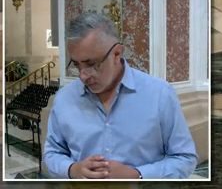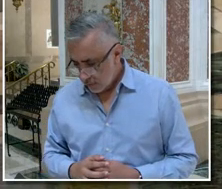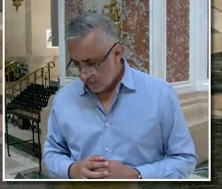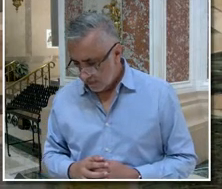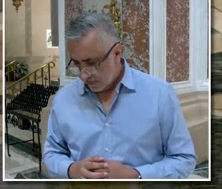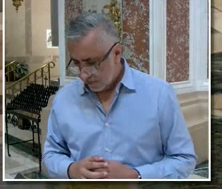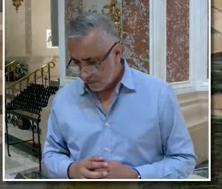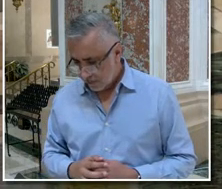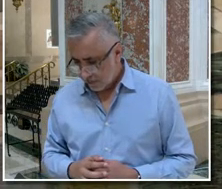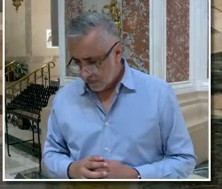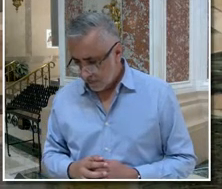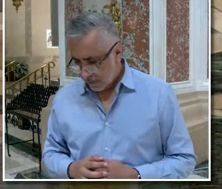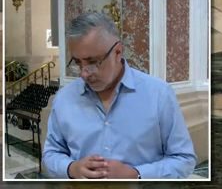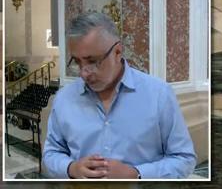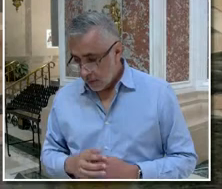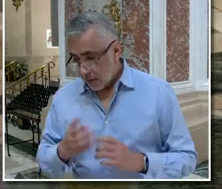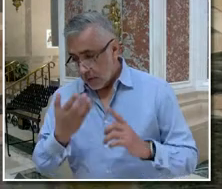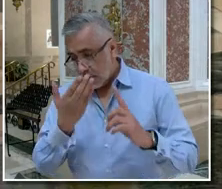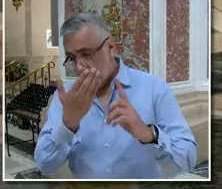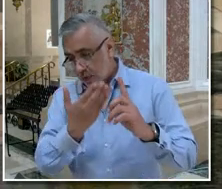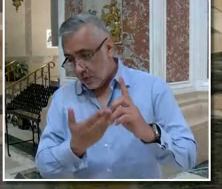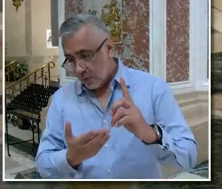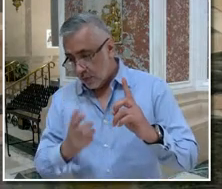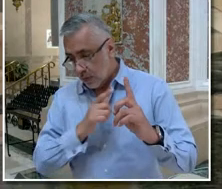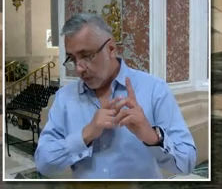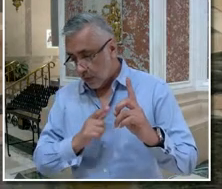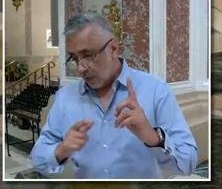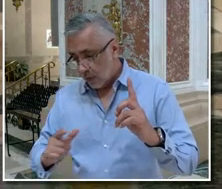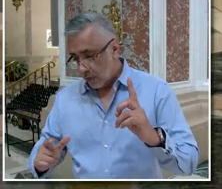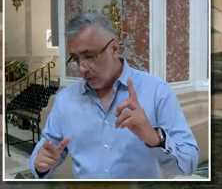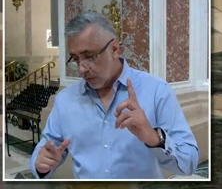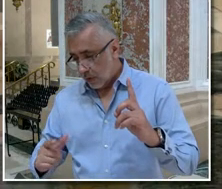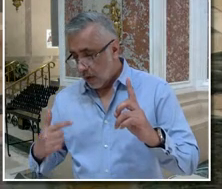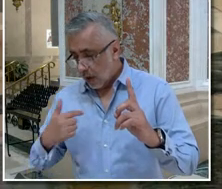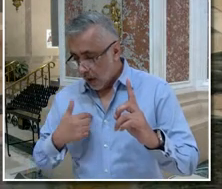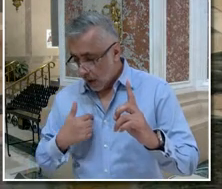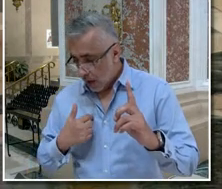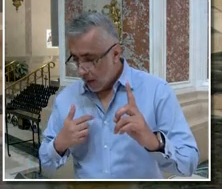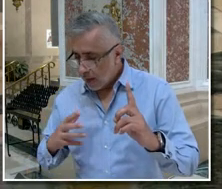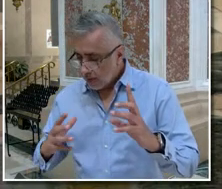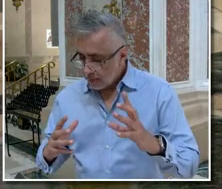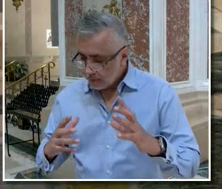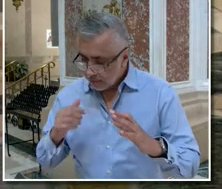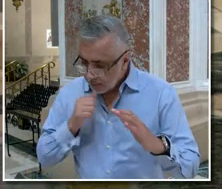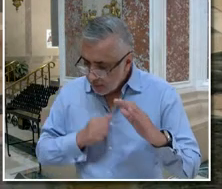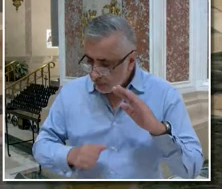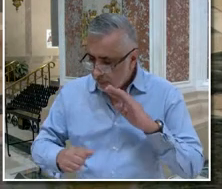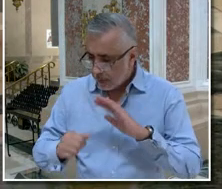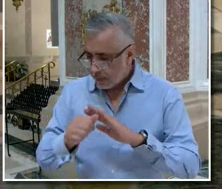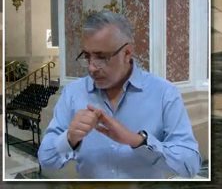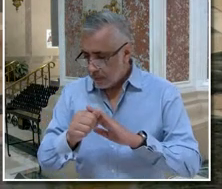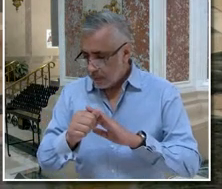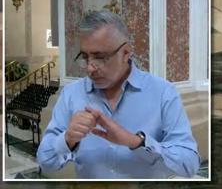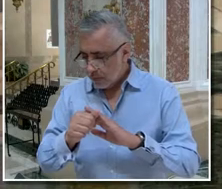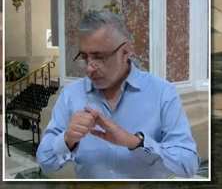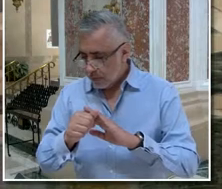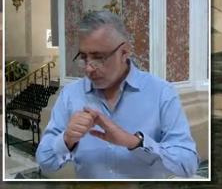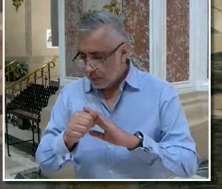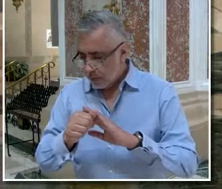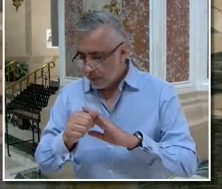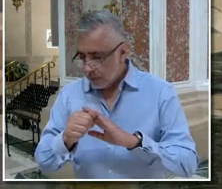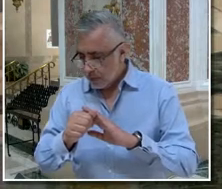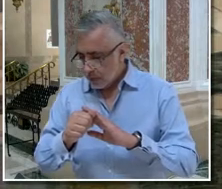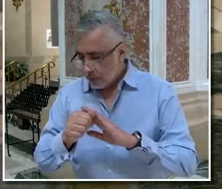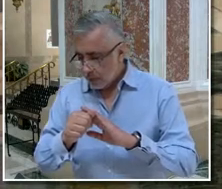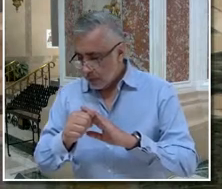hands. In you, O Lord, I take refuge.